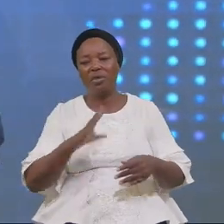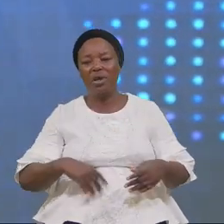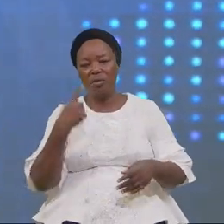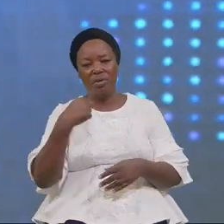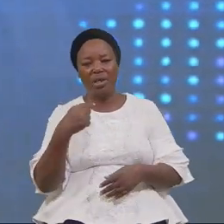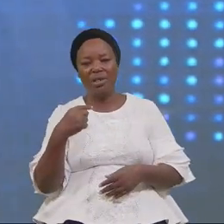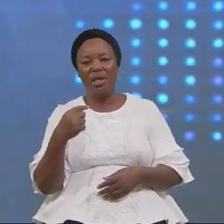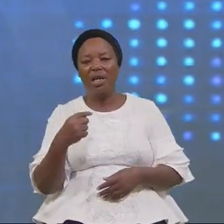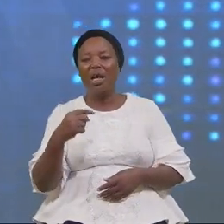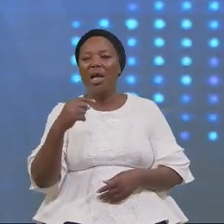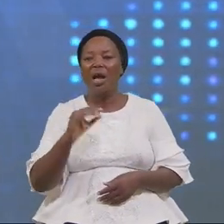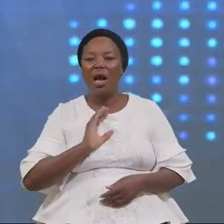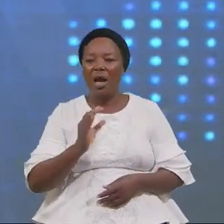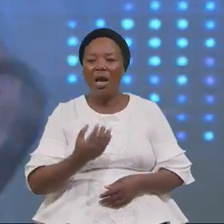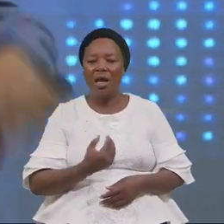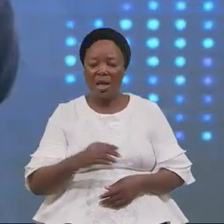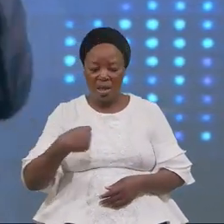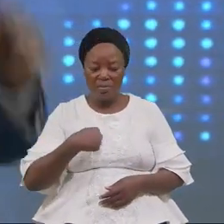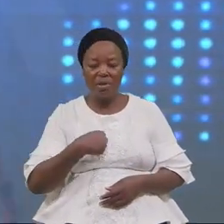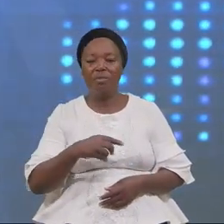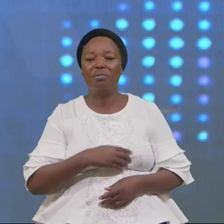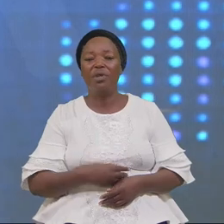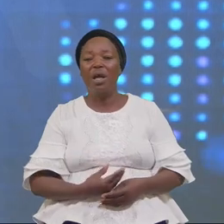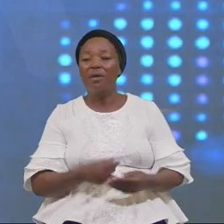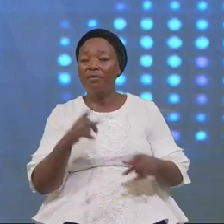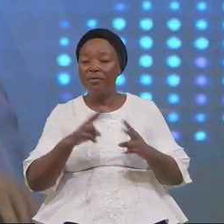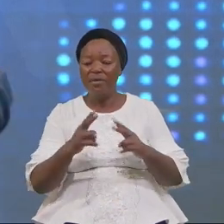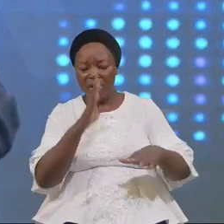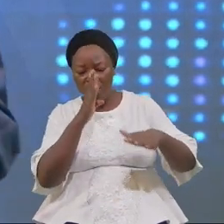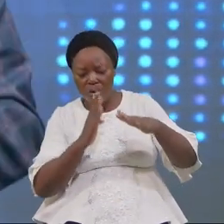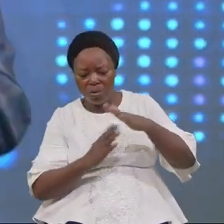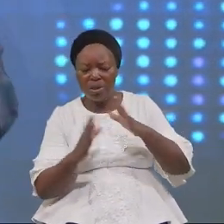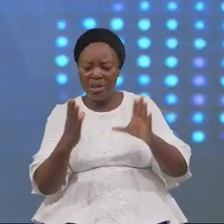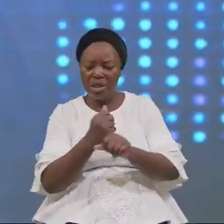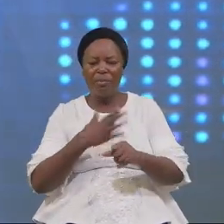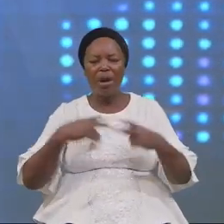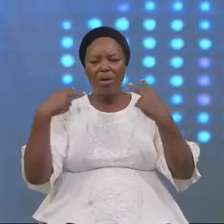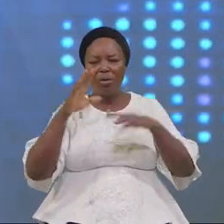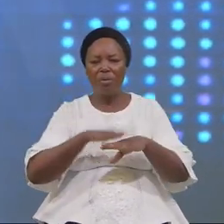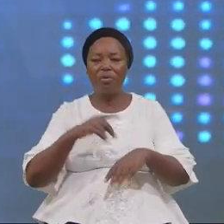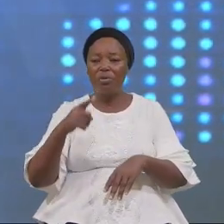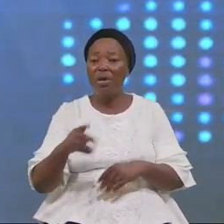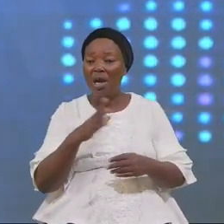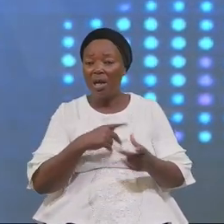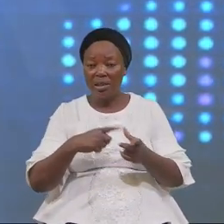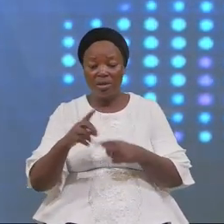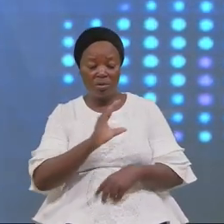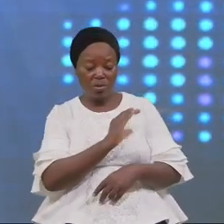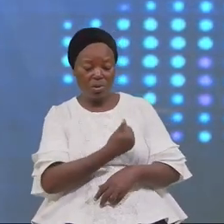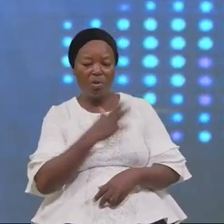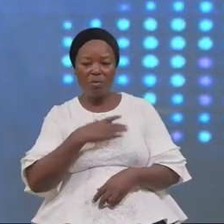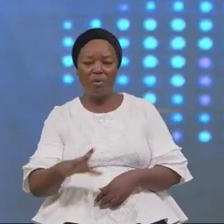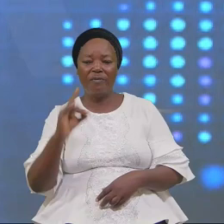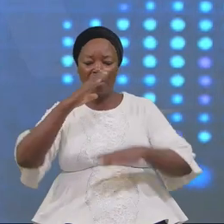I am meek and lowly. Take my yoke upon you, and your soul will find rest.